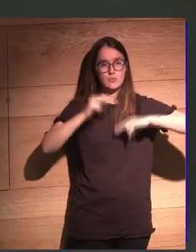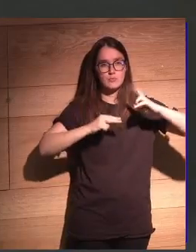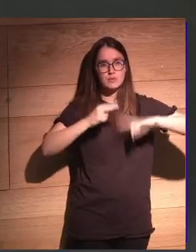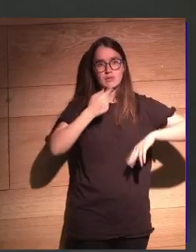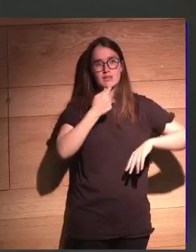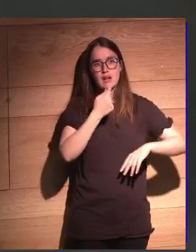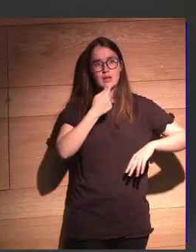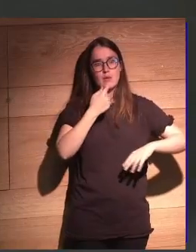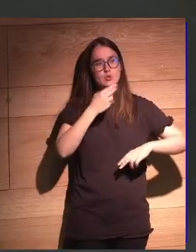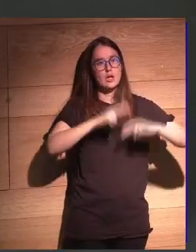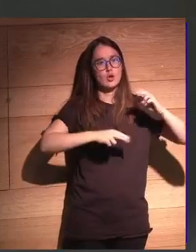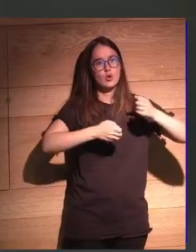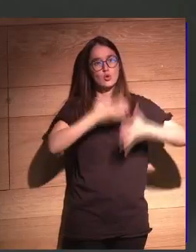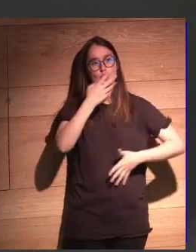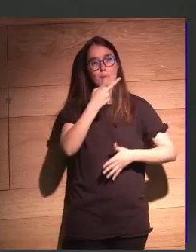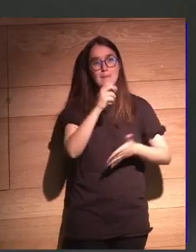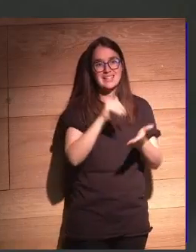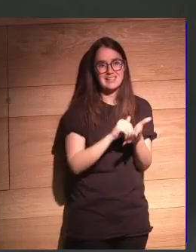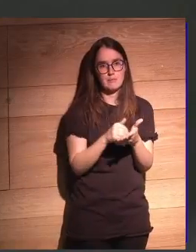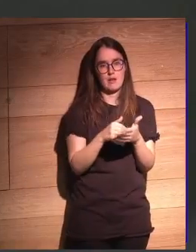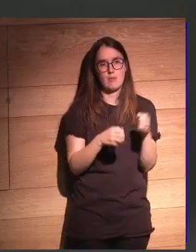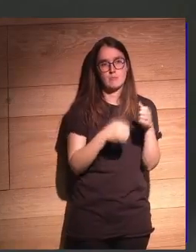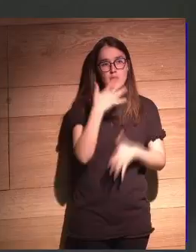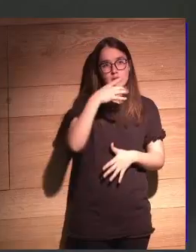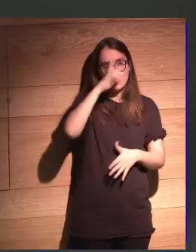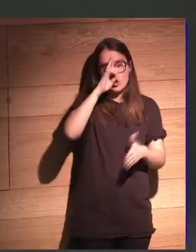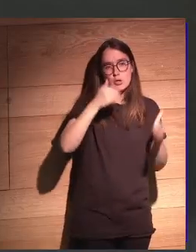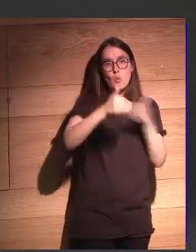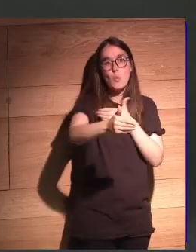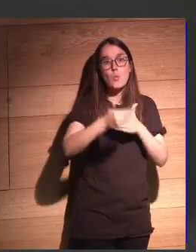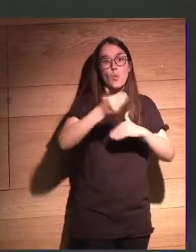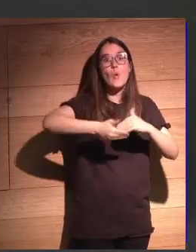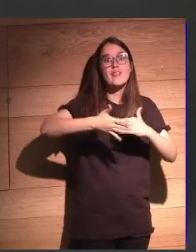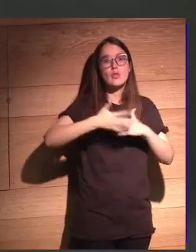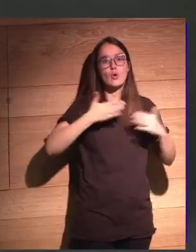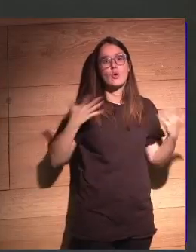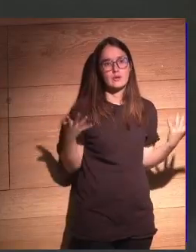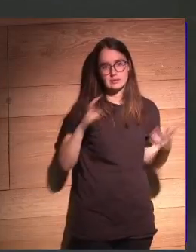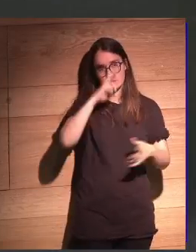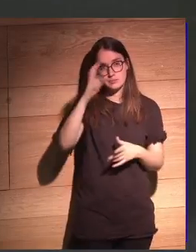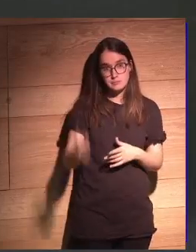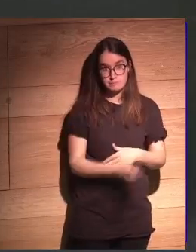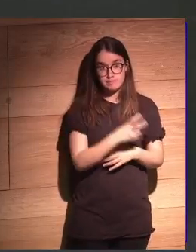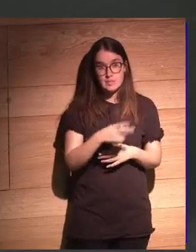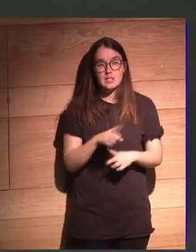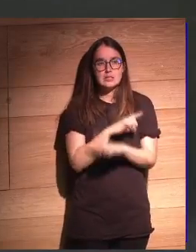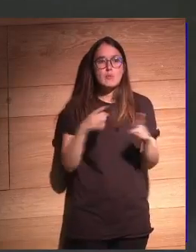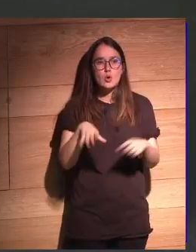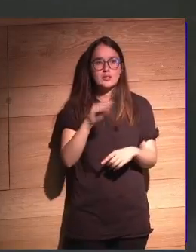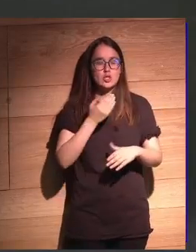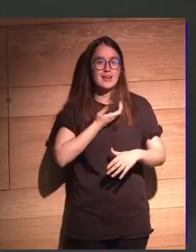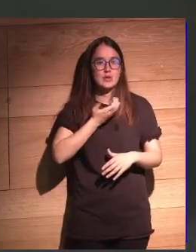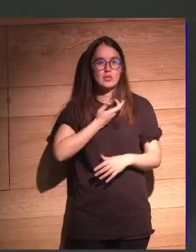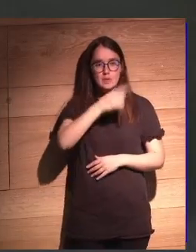really need to undertake this massive building project. I do not care what the minister says. If he's telling me about such